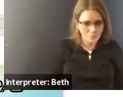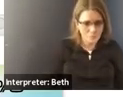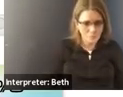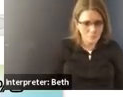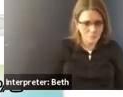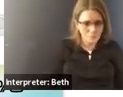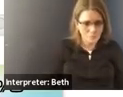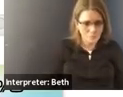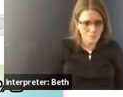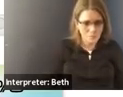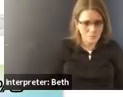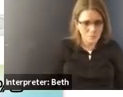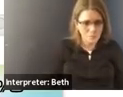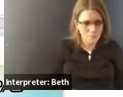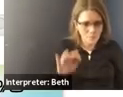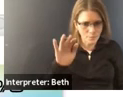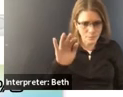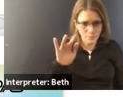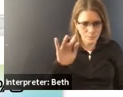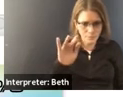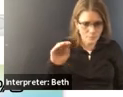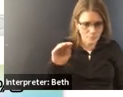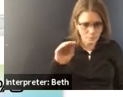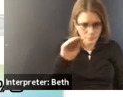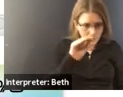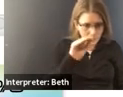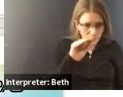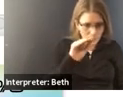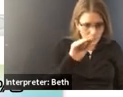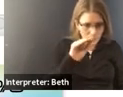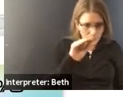And I gotta move that because it is totally in